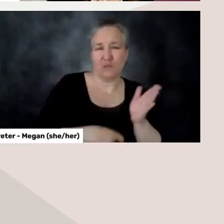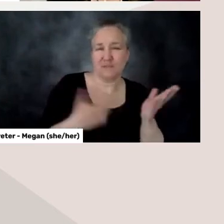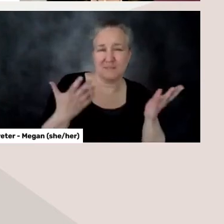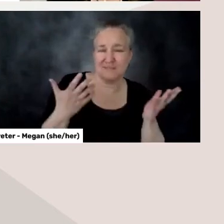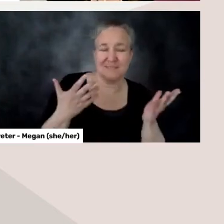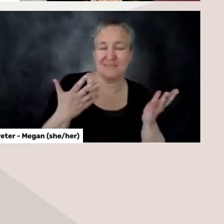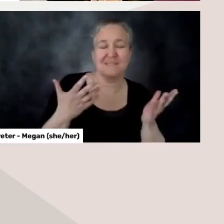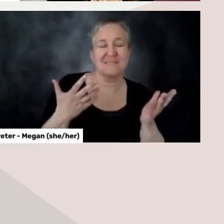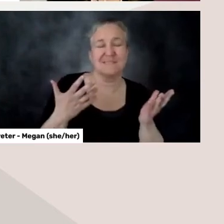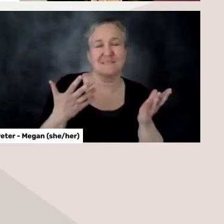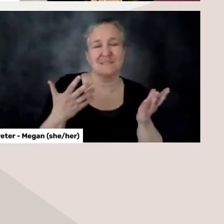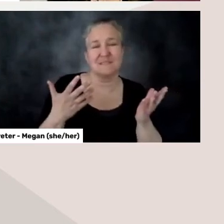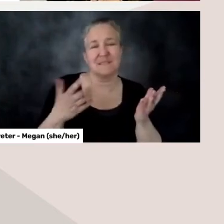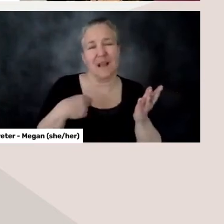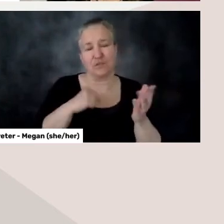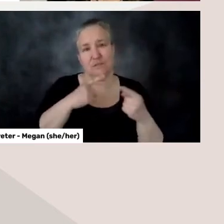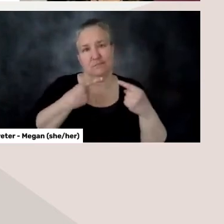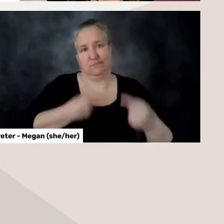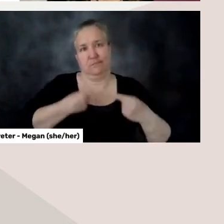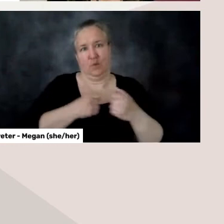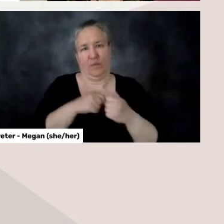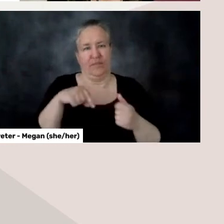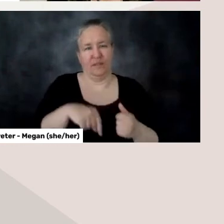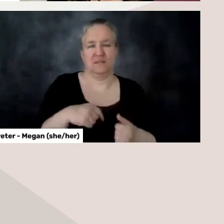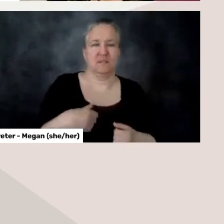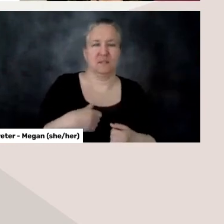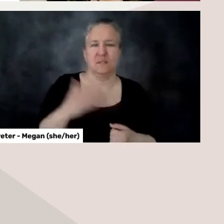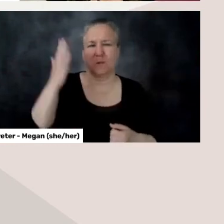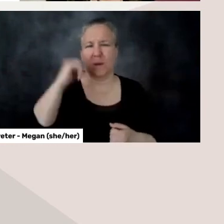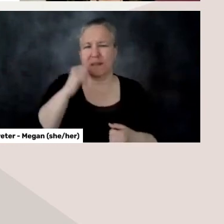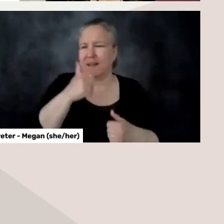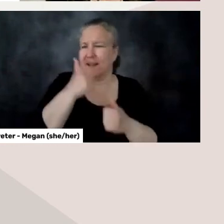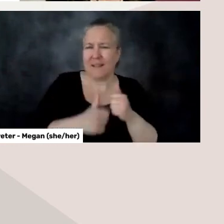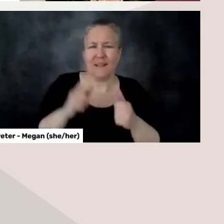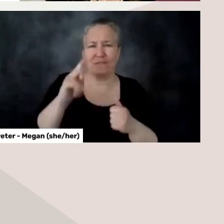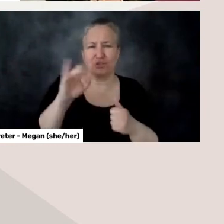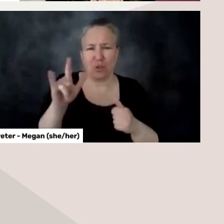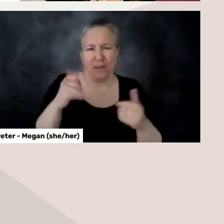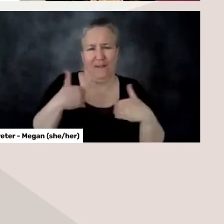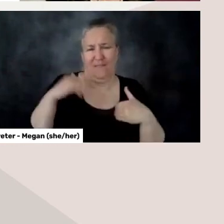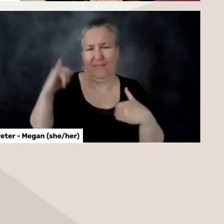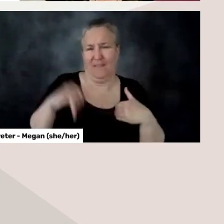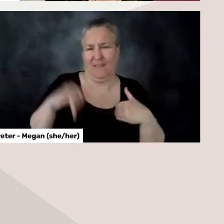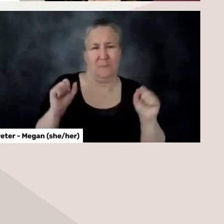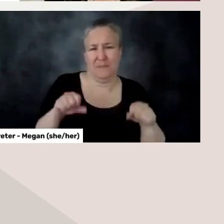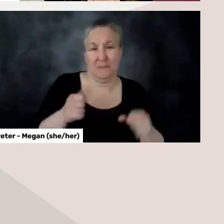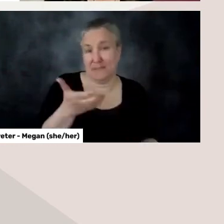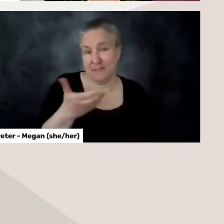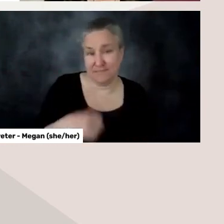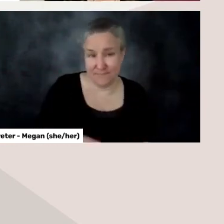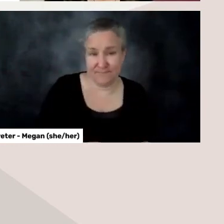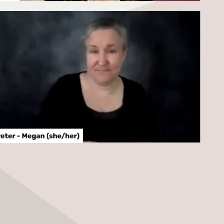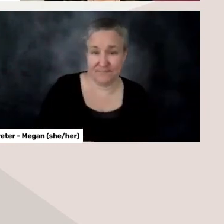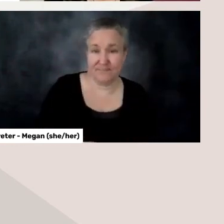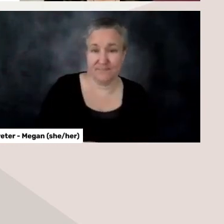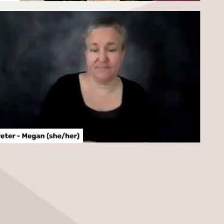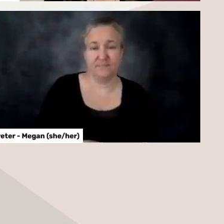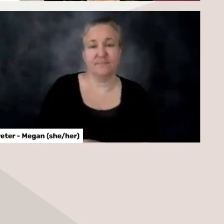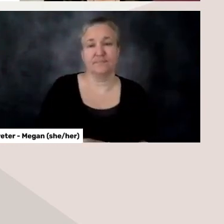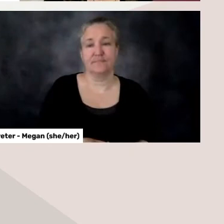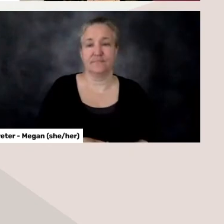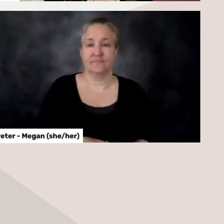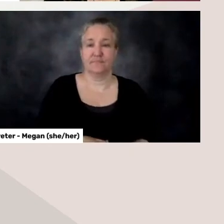I really struggle with this. Why doesn't every trial have this possibility?